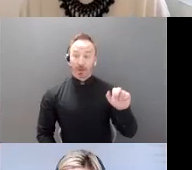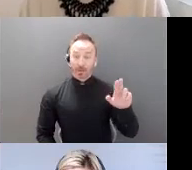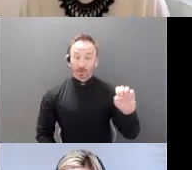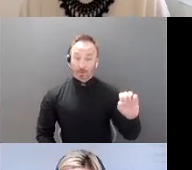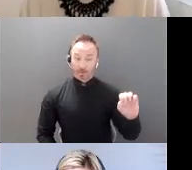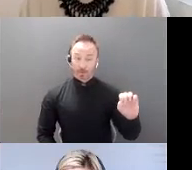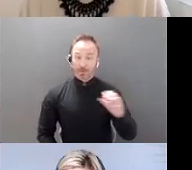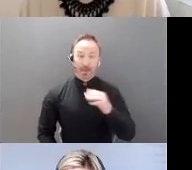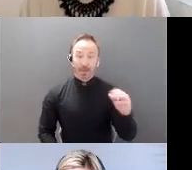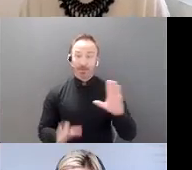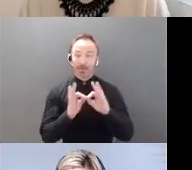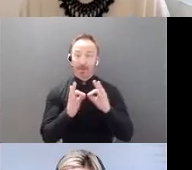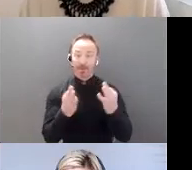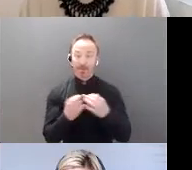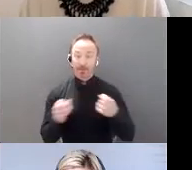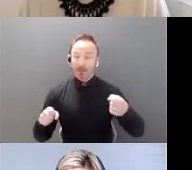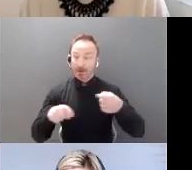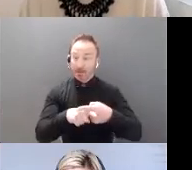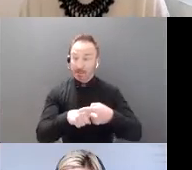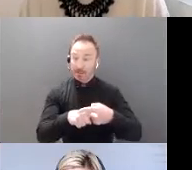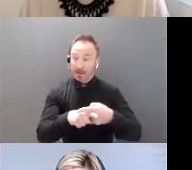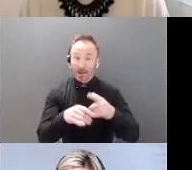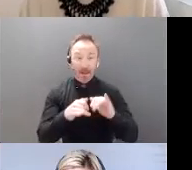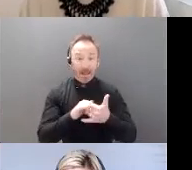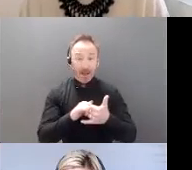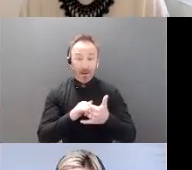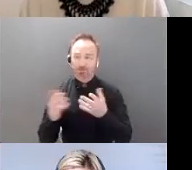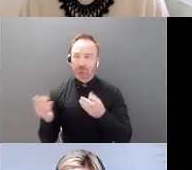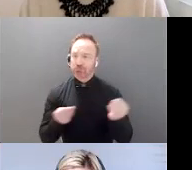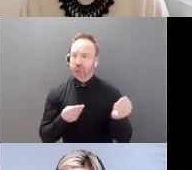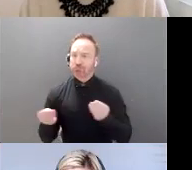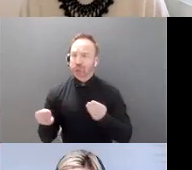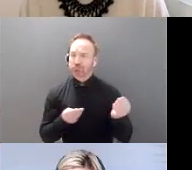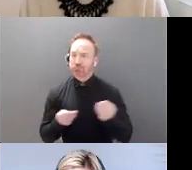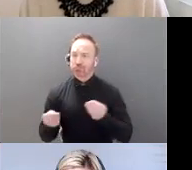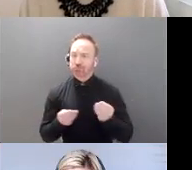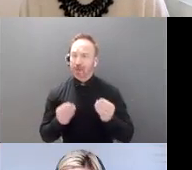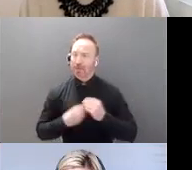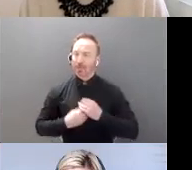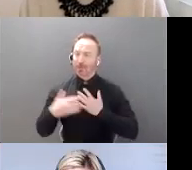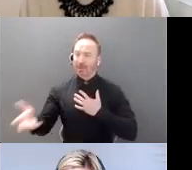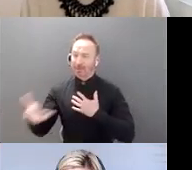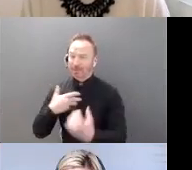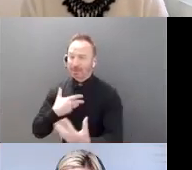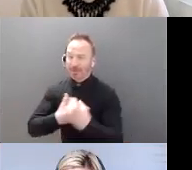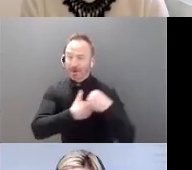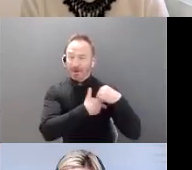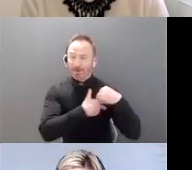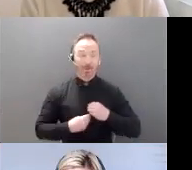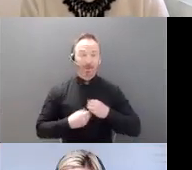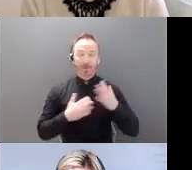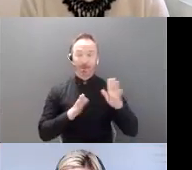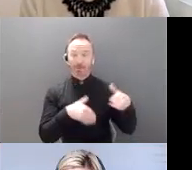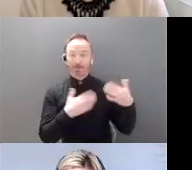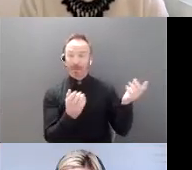Elder Mediation. We're so excited and thrilled that you've joined us today, and we're thrilled that we're able to offer ASL for